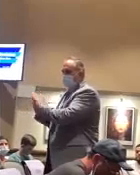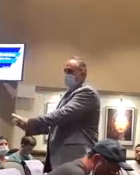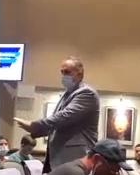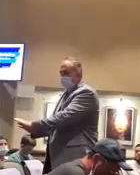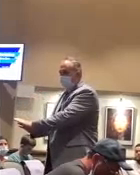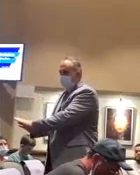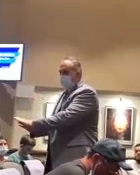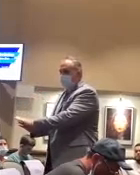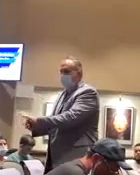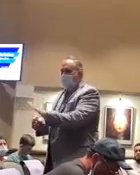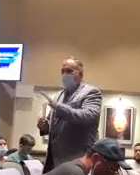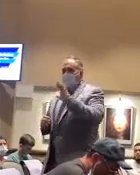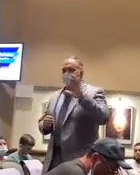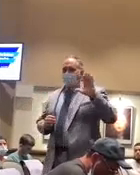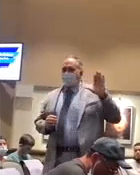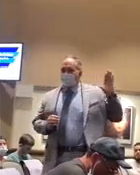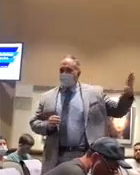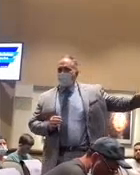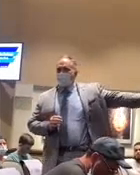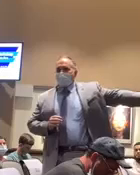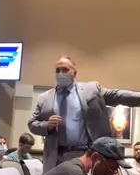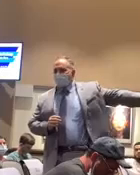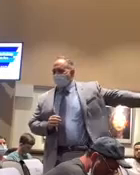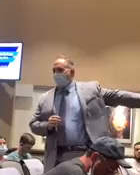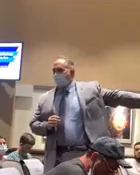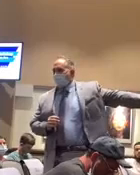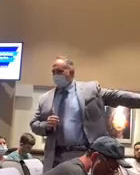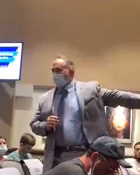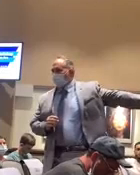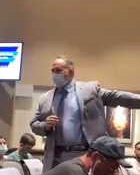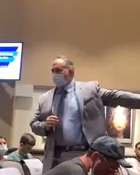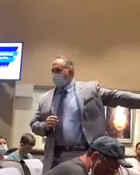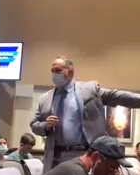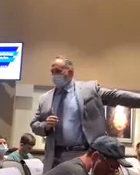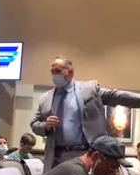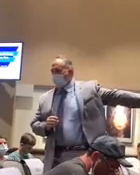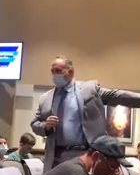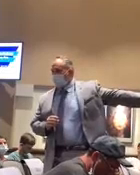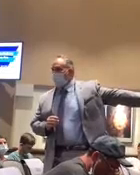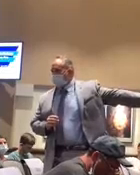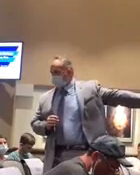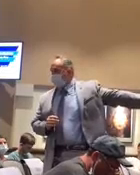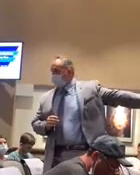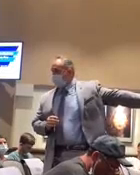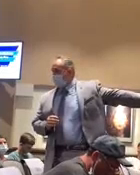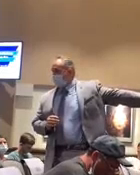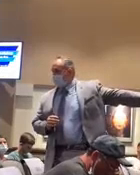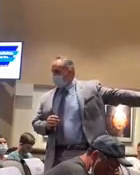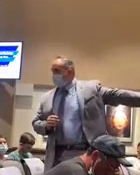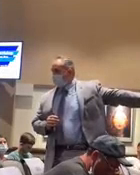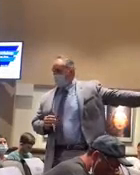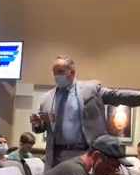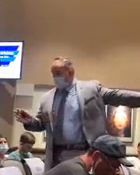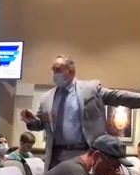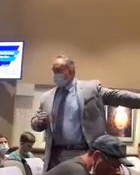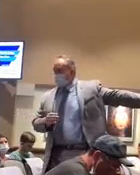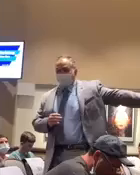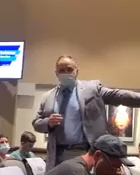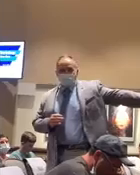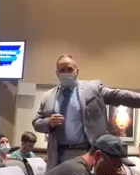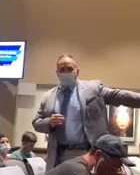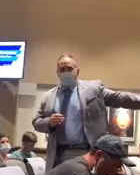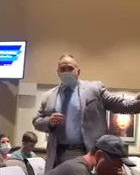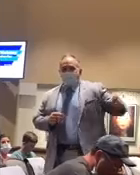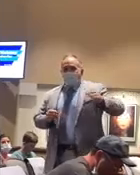and city governments. The school board is a separate constitutional body that's elected by the voters of